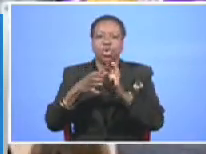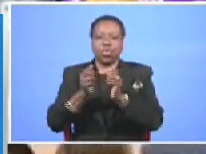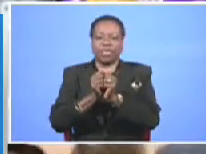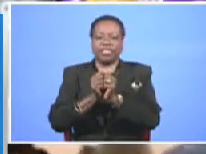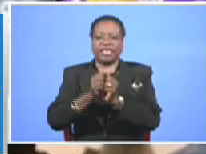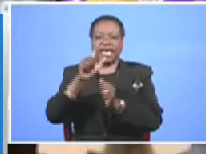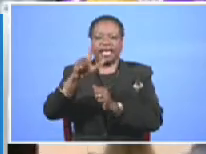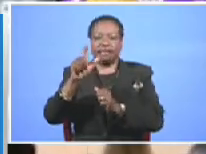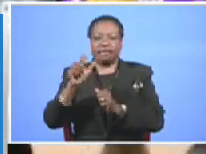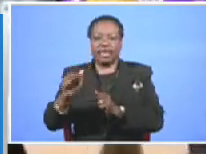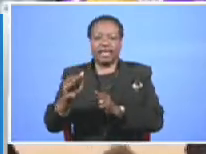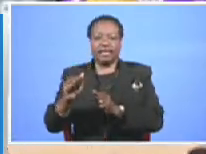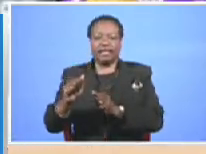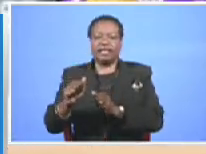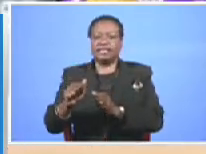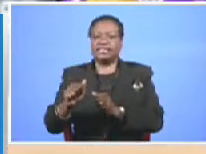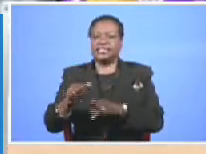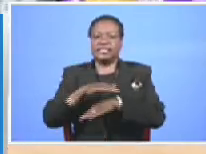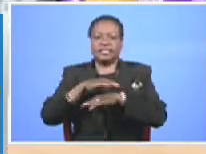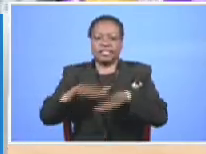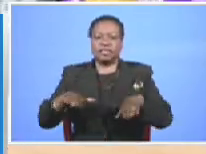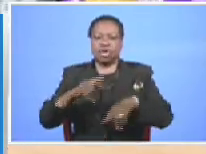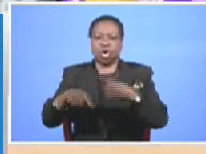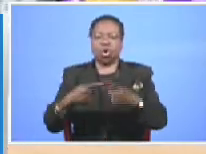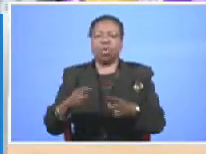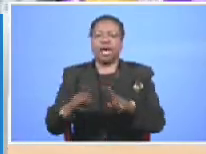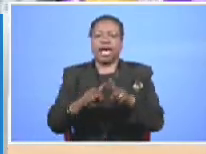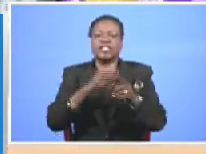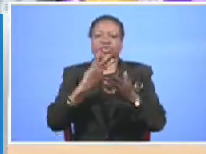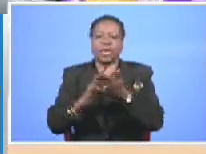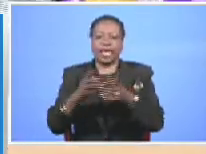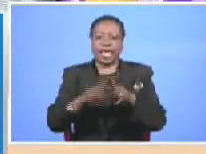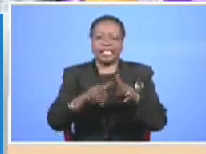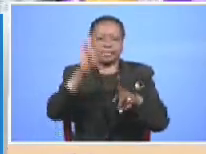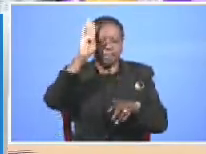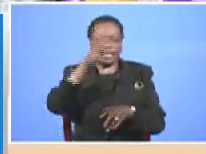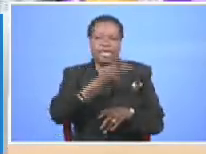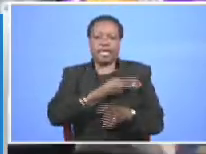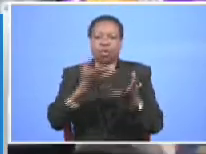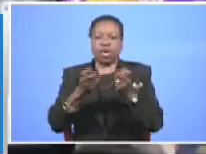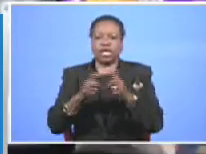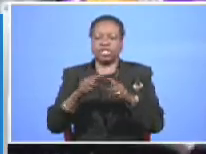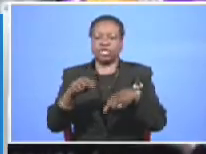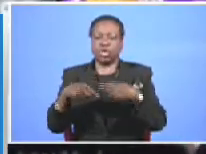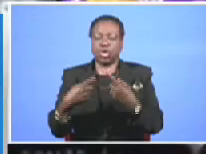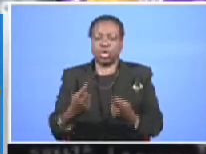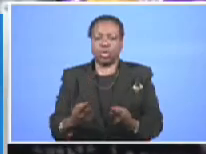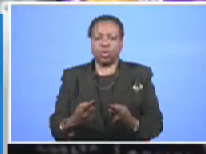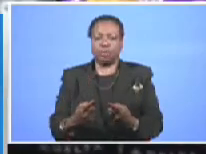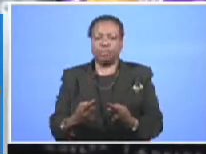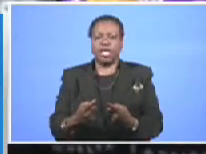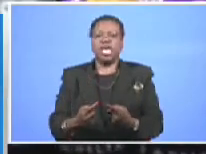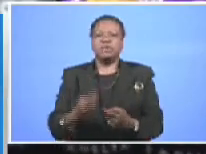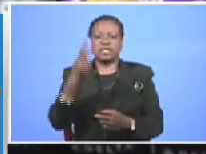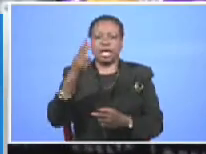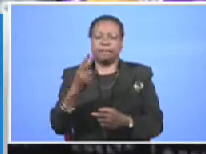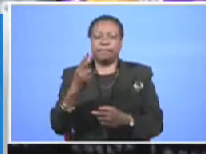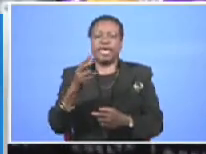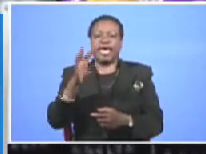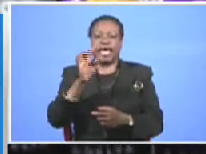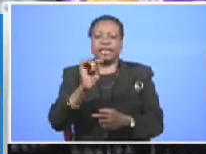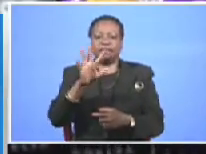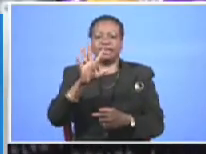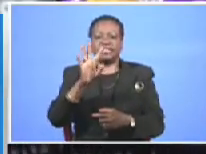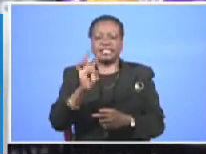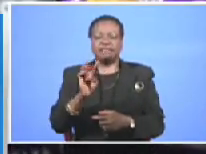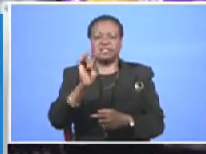the Sacramento Kings had hoped it would. Buddy Hield and crew led by four at halftime and was up 85-74 with 5